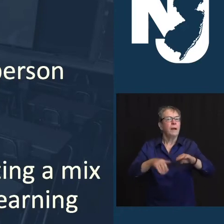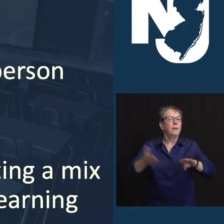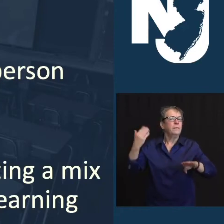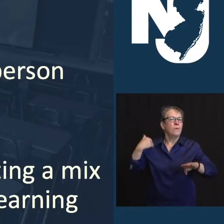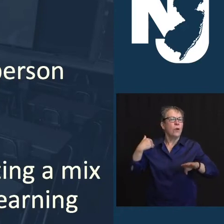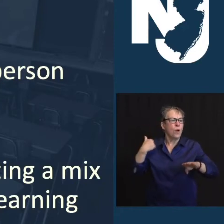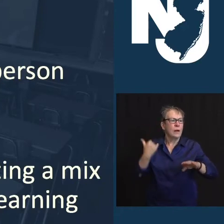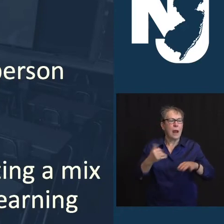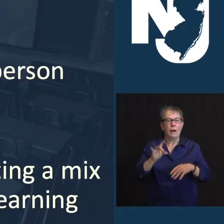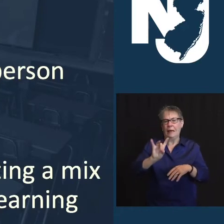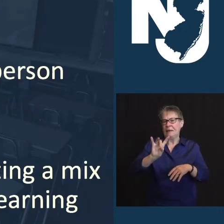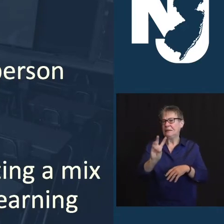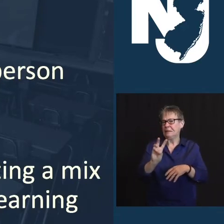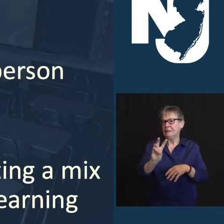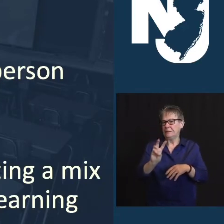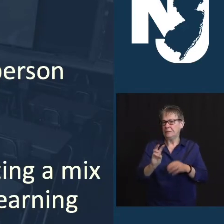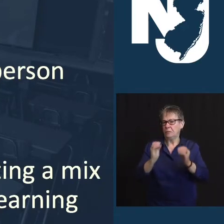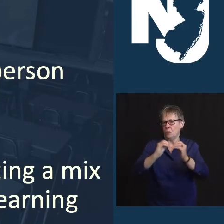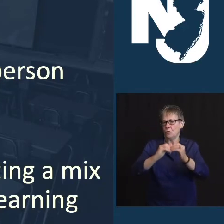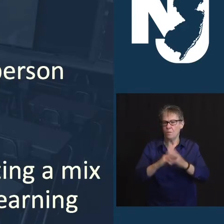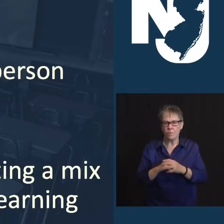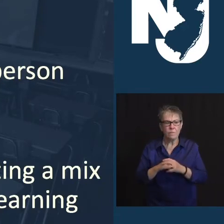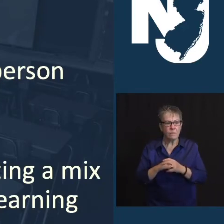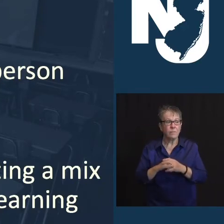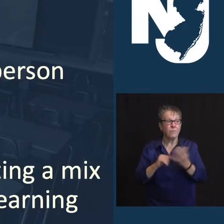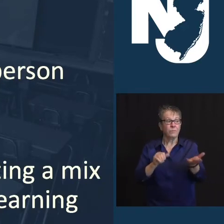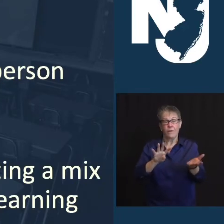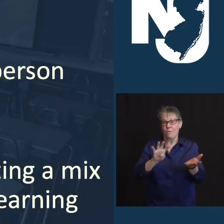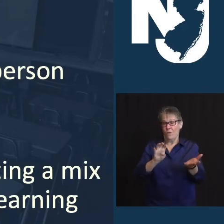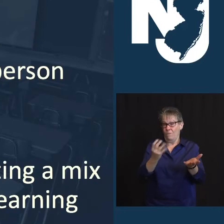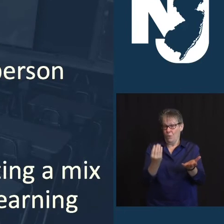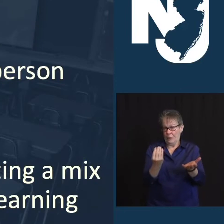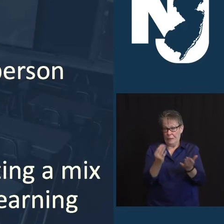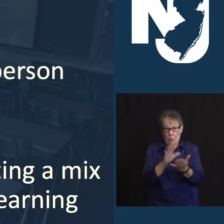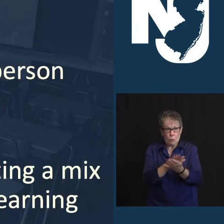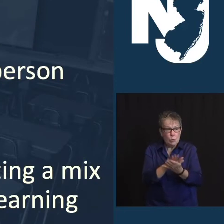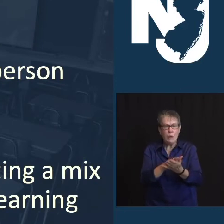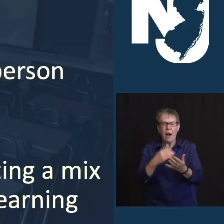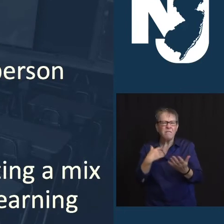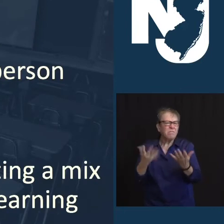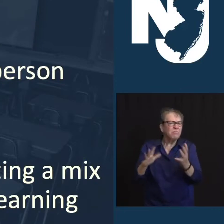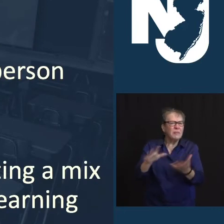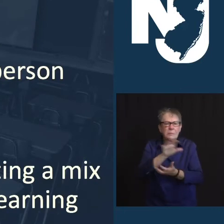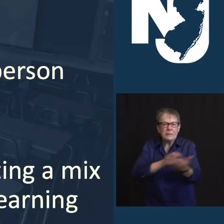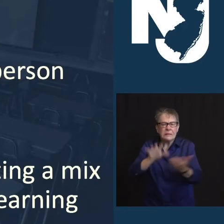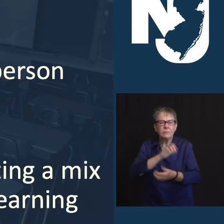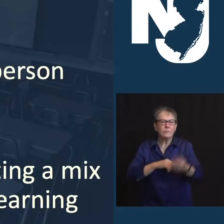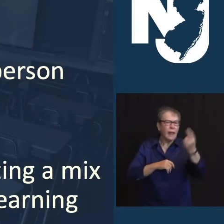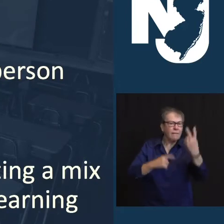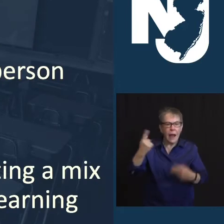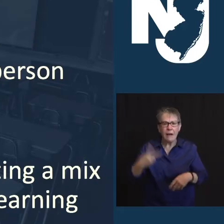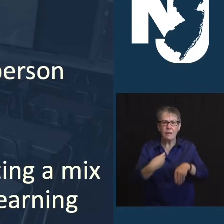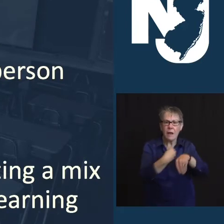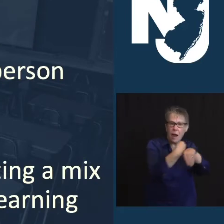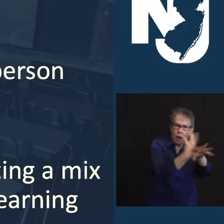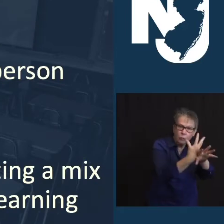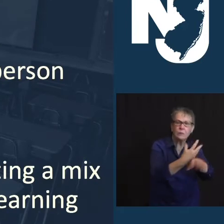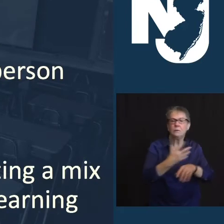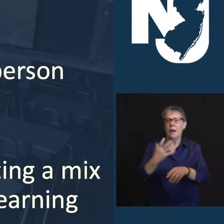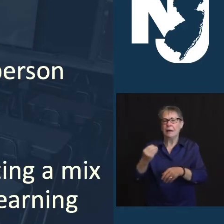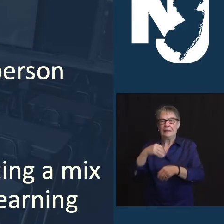3 weeks ago. 414 schools or districts are offering a hybrid of in-person and remote